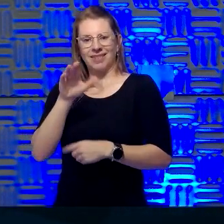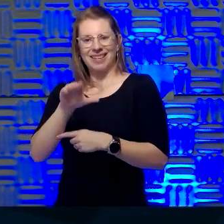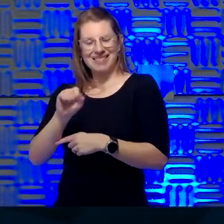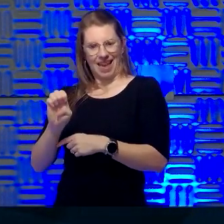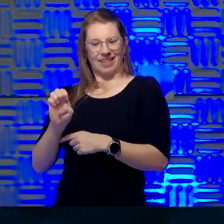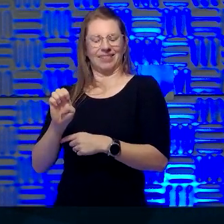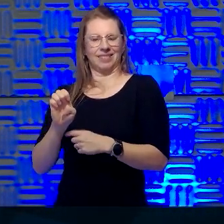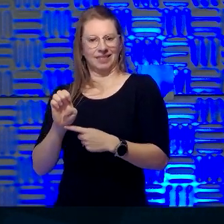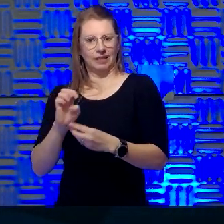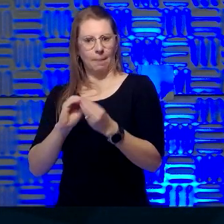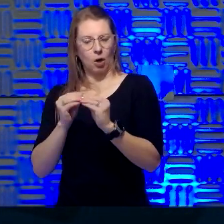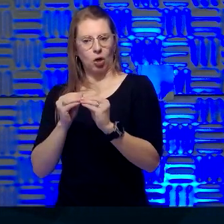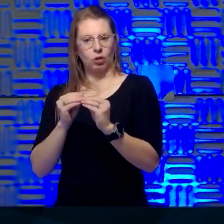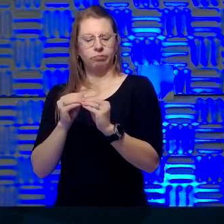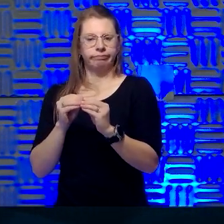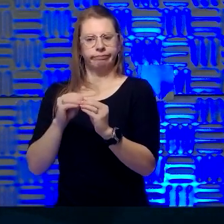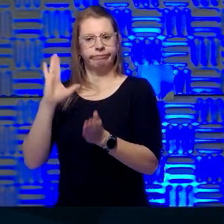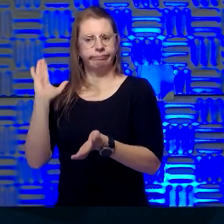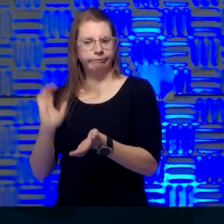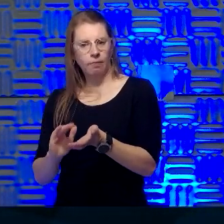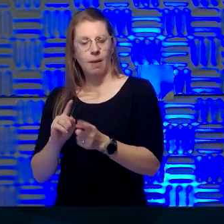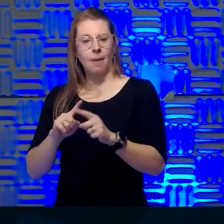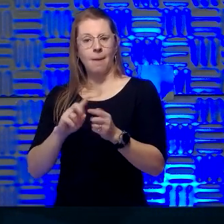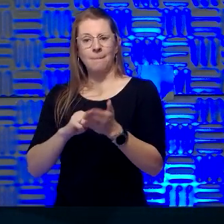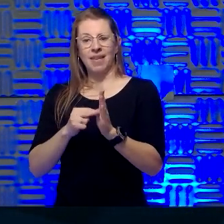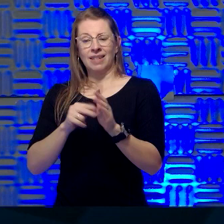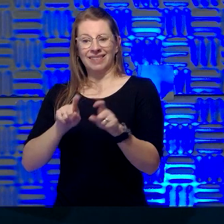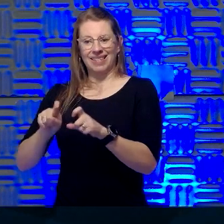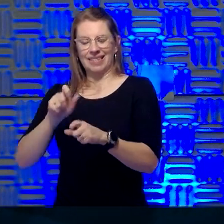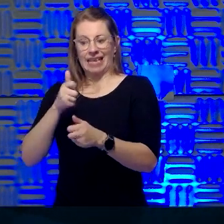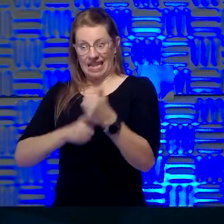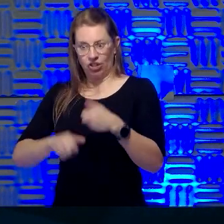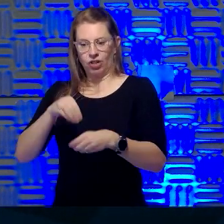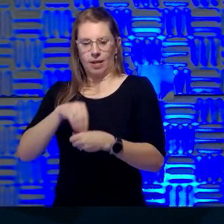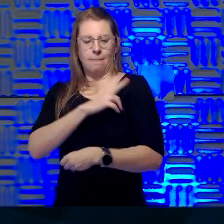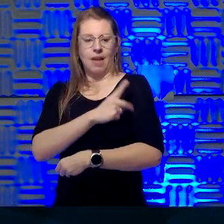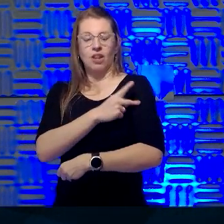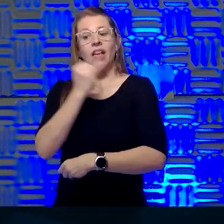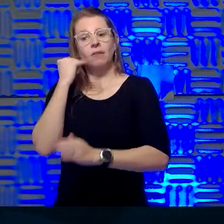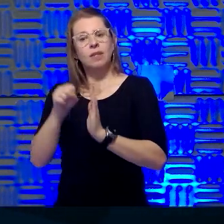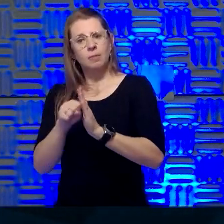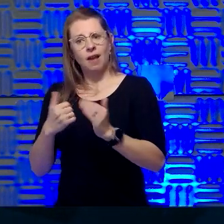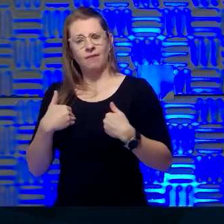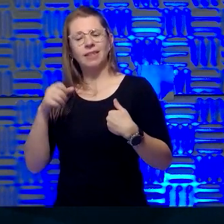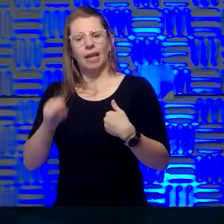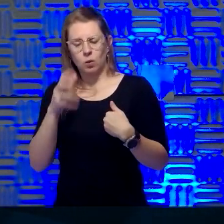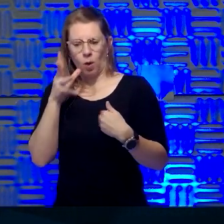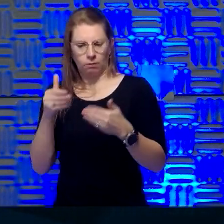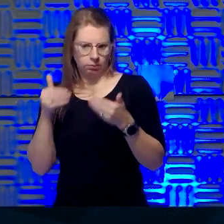speak. But we're not testing every inpatient unless they are symptomatic.